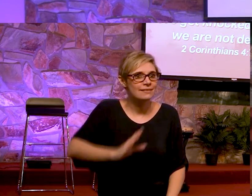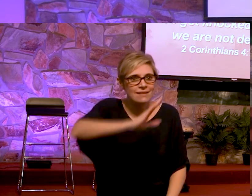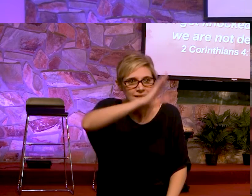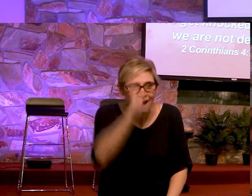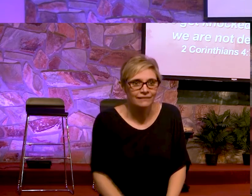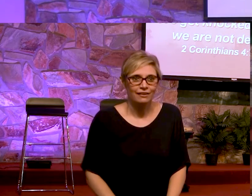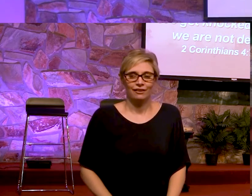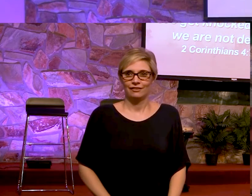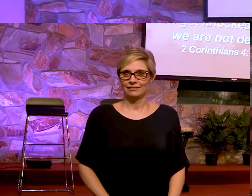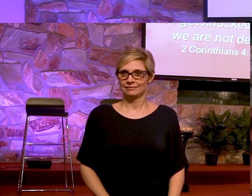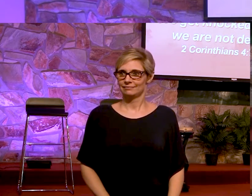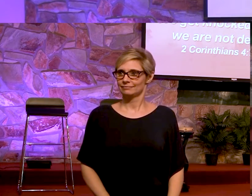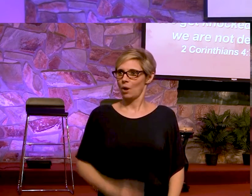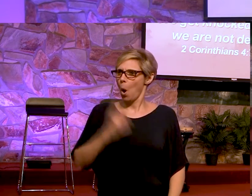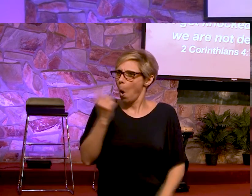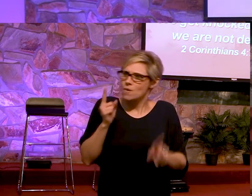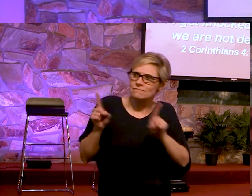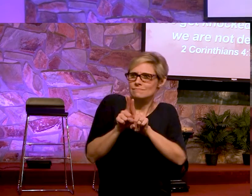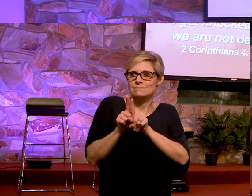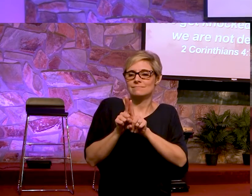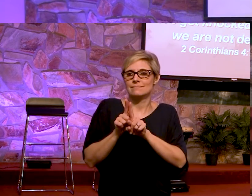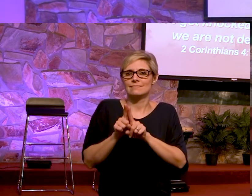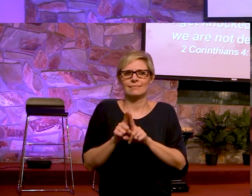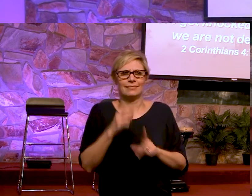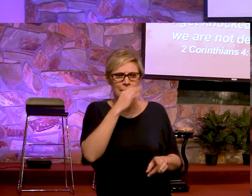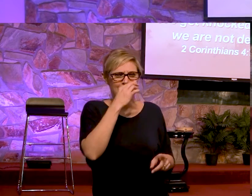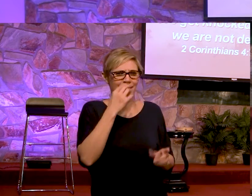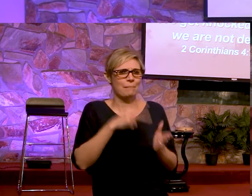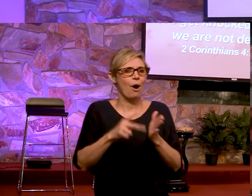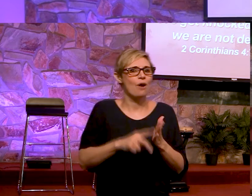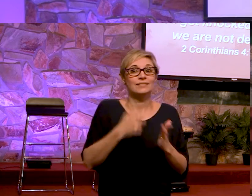But I love what Paul says next. He says, we get knocked down,